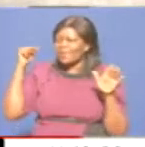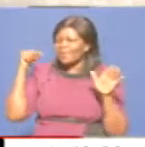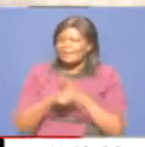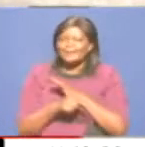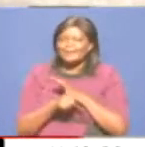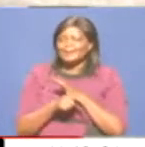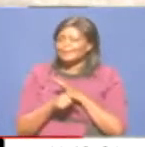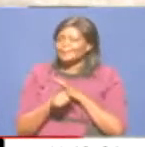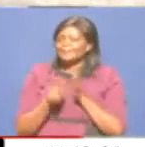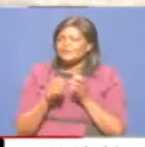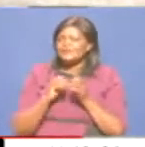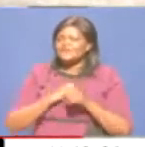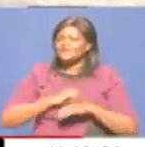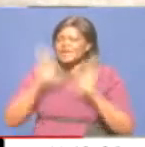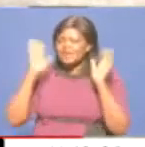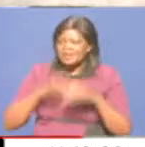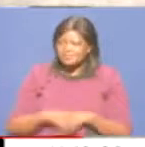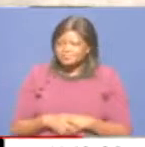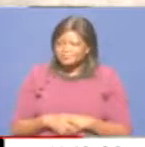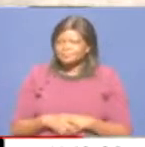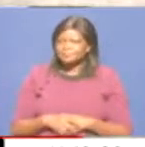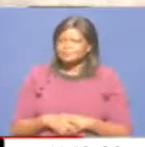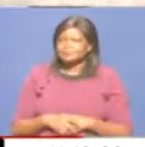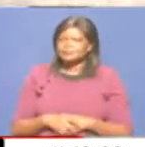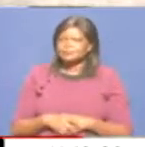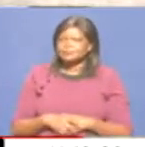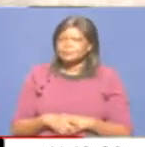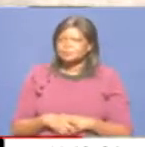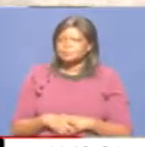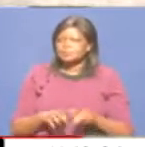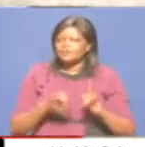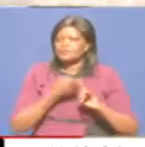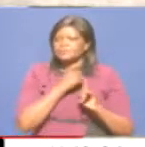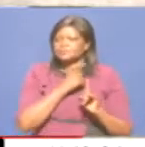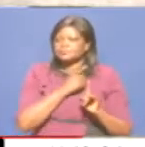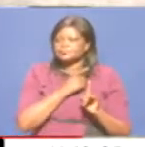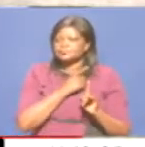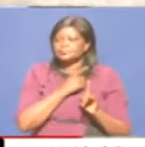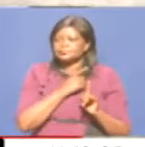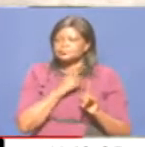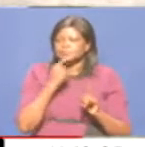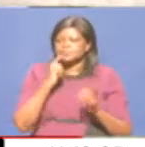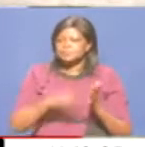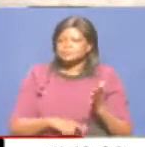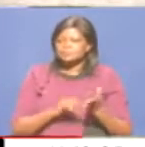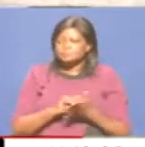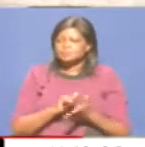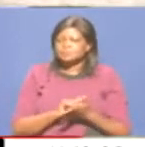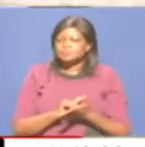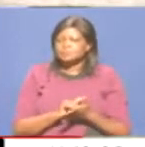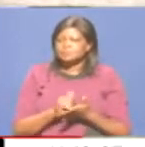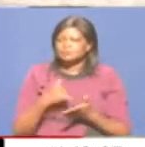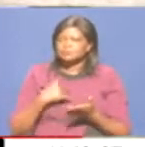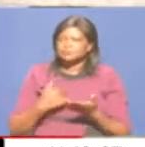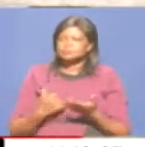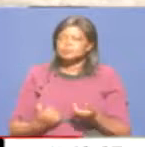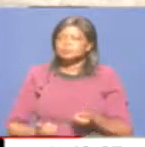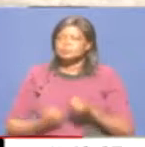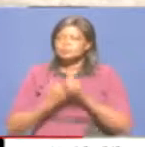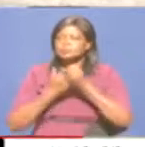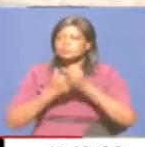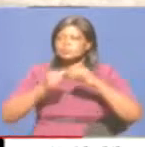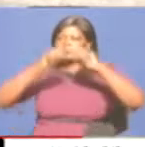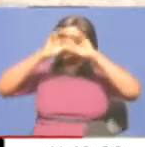brought out the issue very eloquently. First, I would like to say that actually I'm a supporter of devolution.